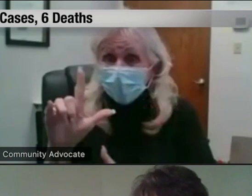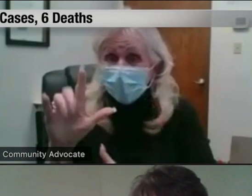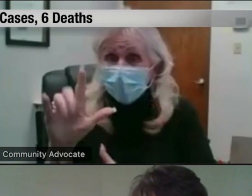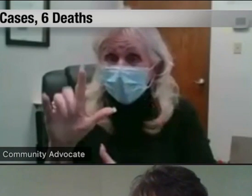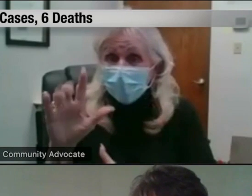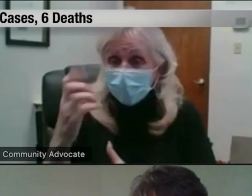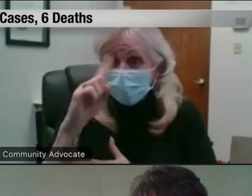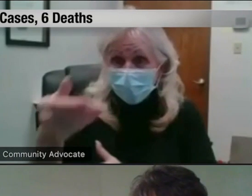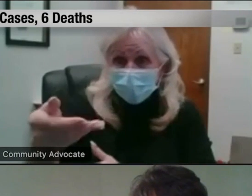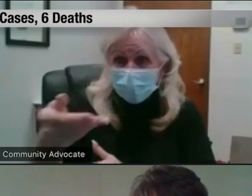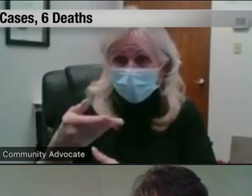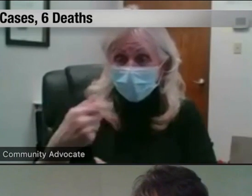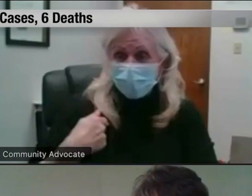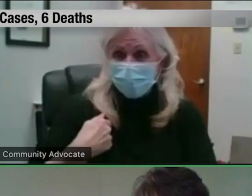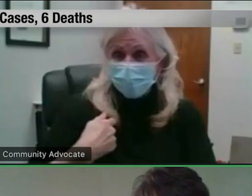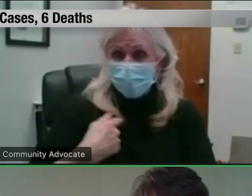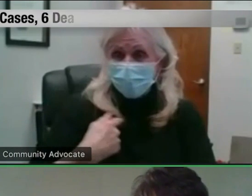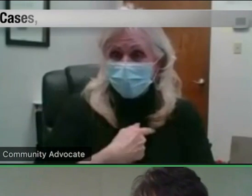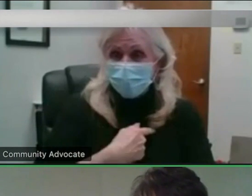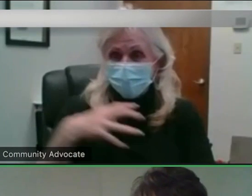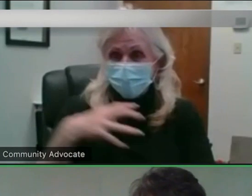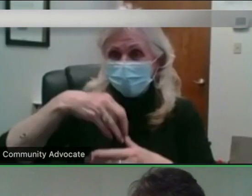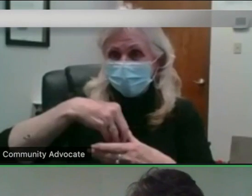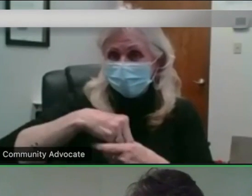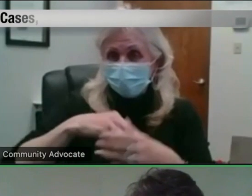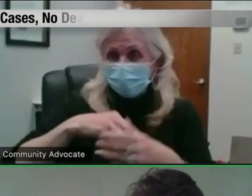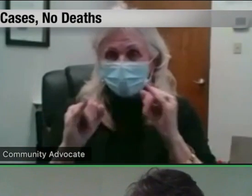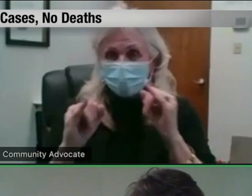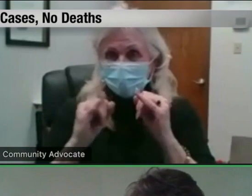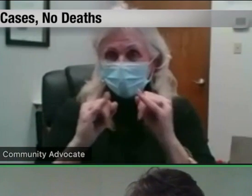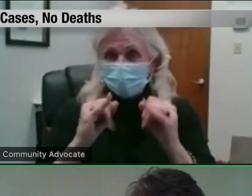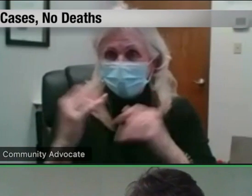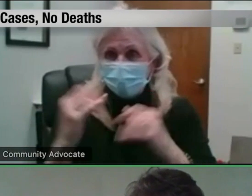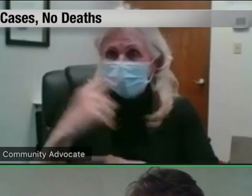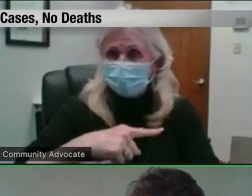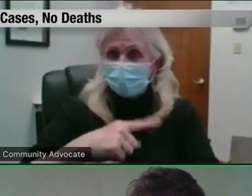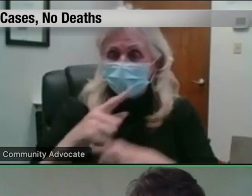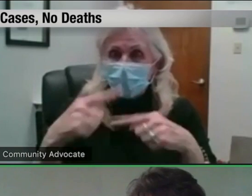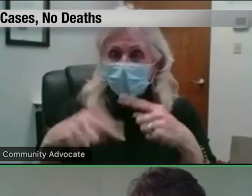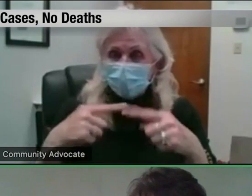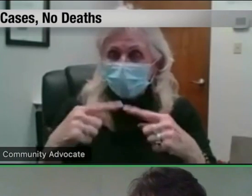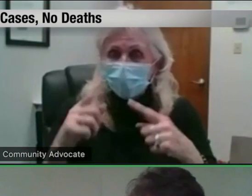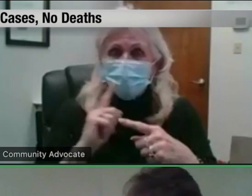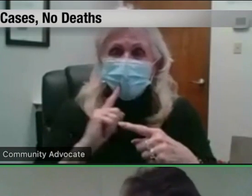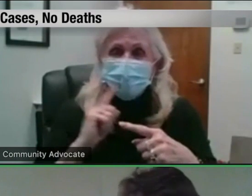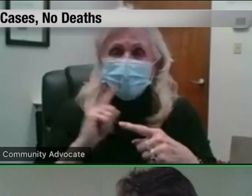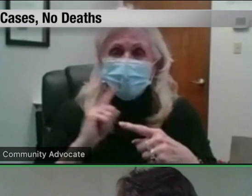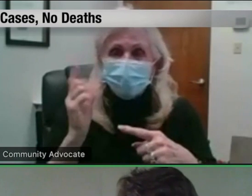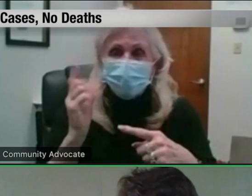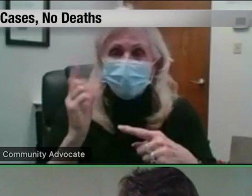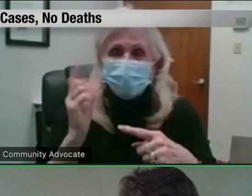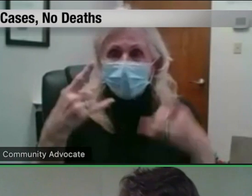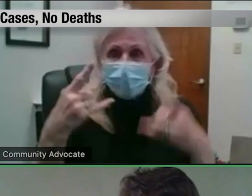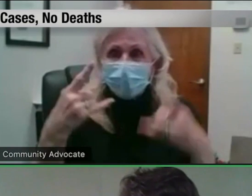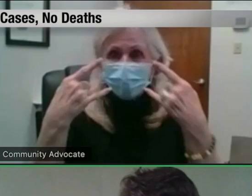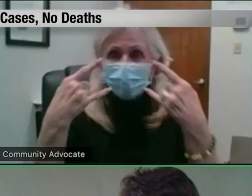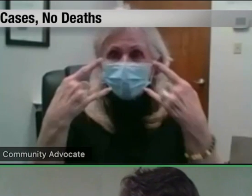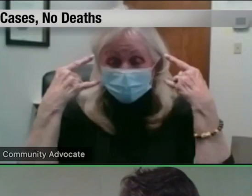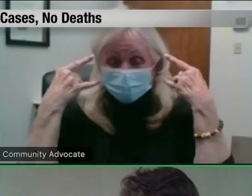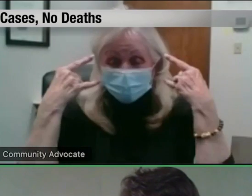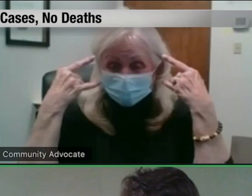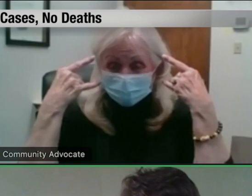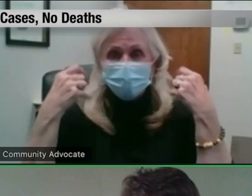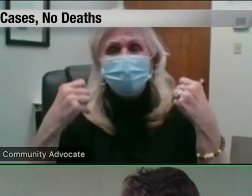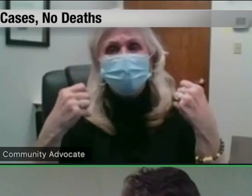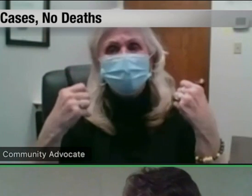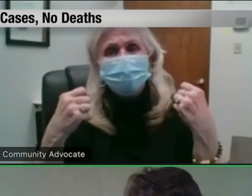Washington advocates of deaf and hard of hearing community advocates Sandra Carr and Calvin Brown showed me some of the problems not having those